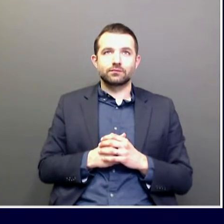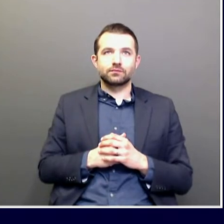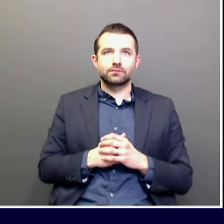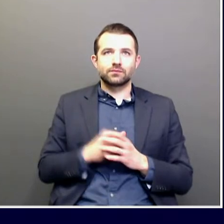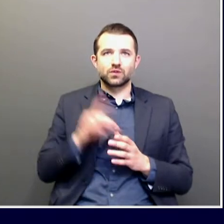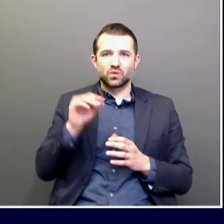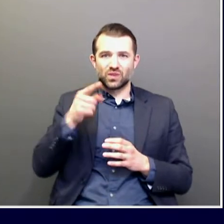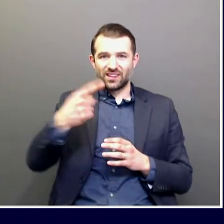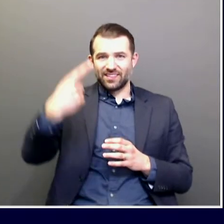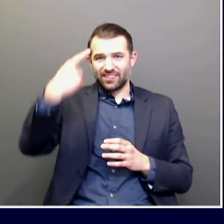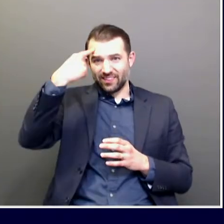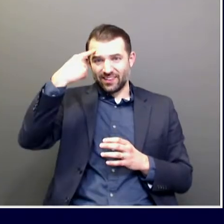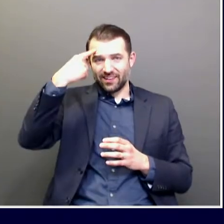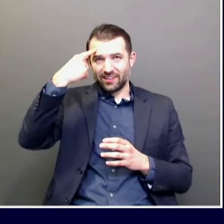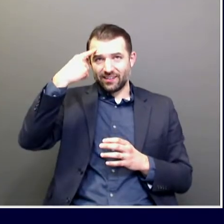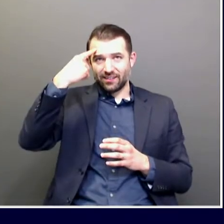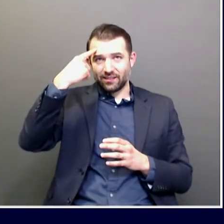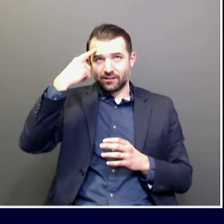outcome driven.